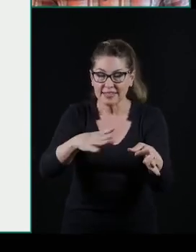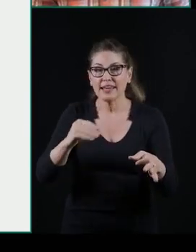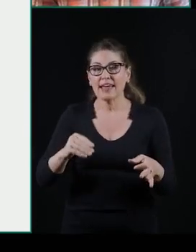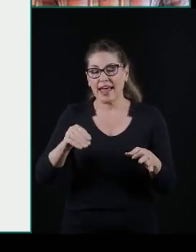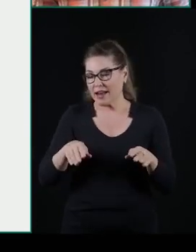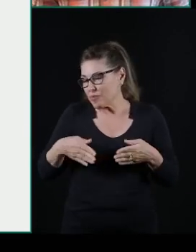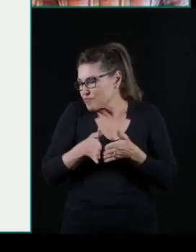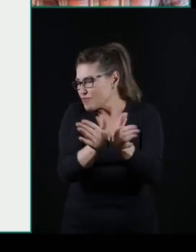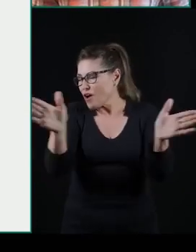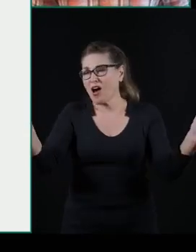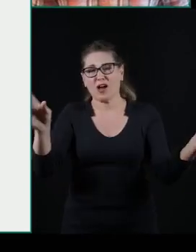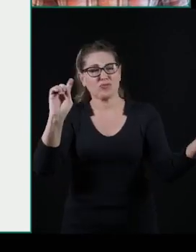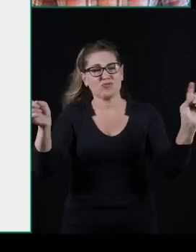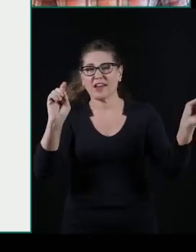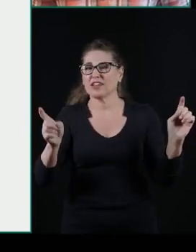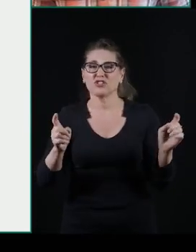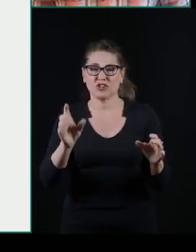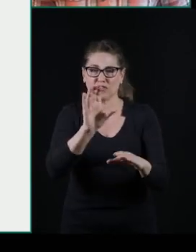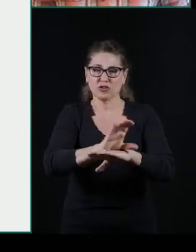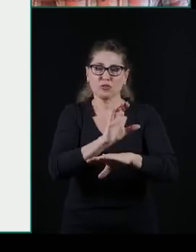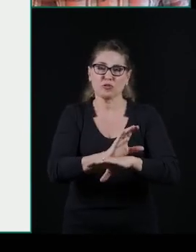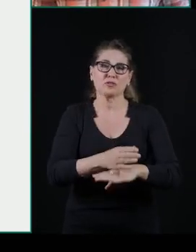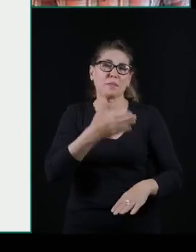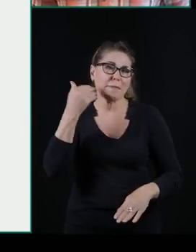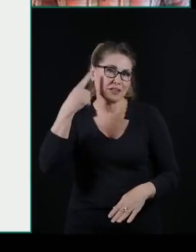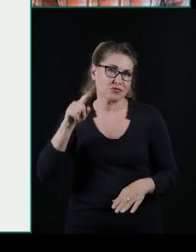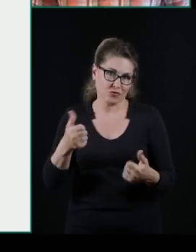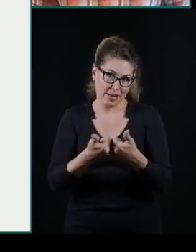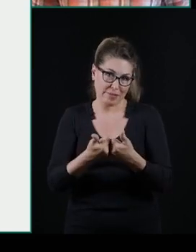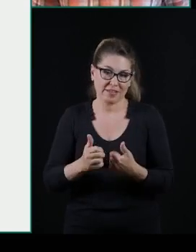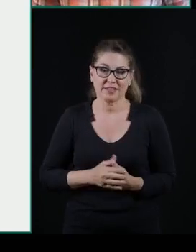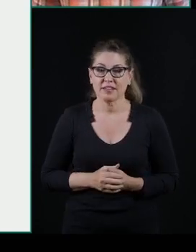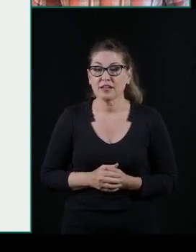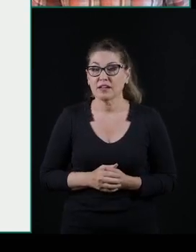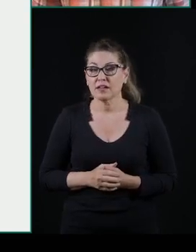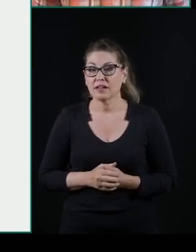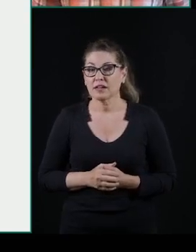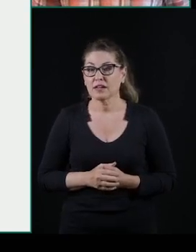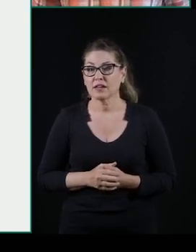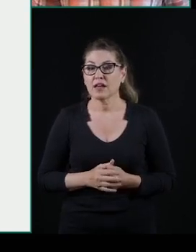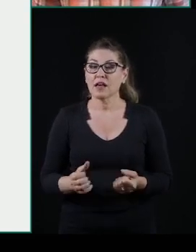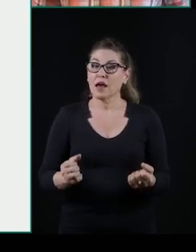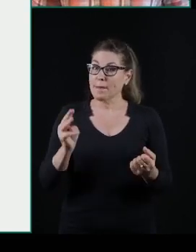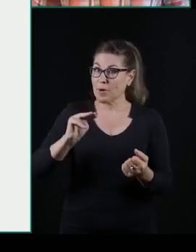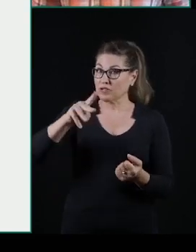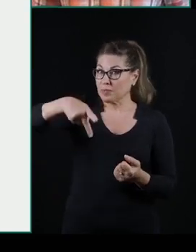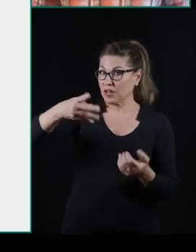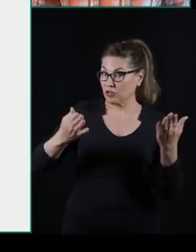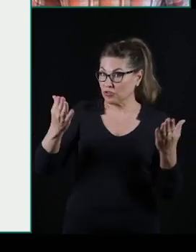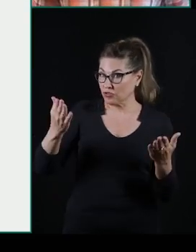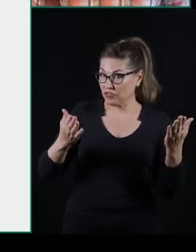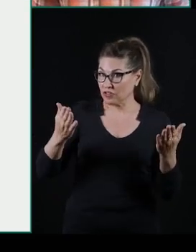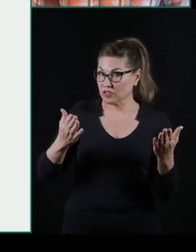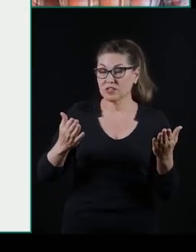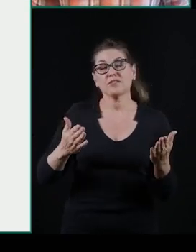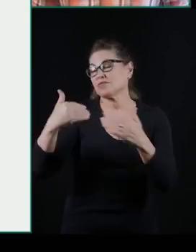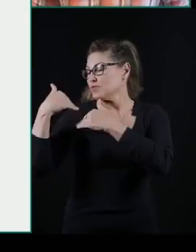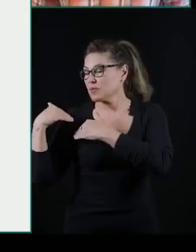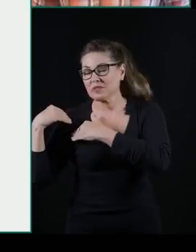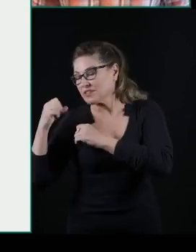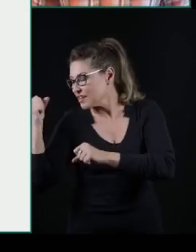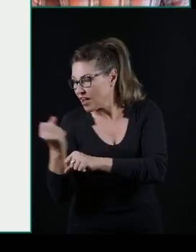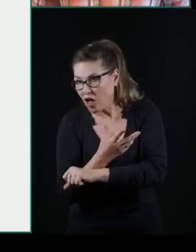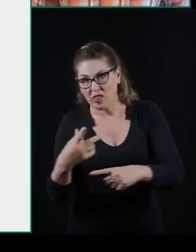range of compute options optimized for gaming. PlayFab's multiplayer servers handles all the heavy lifting